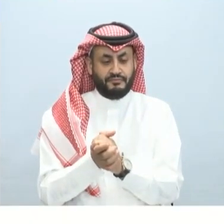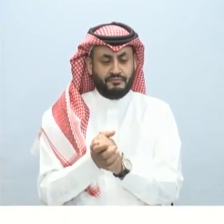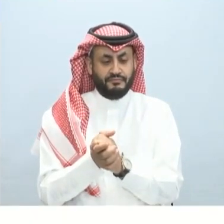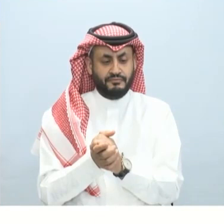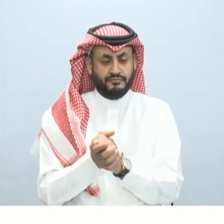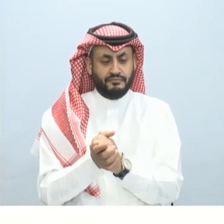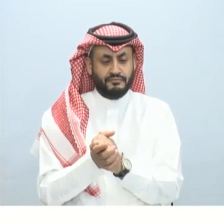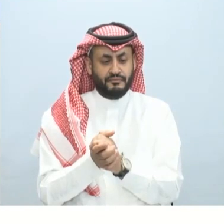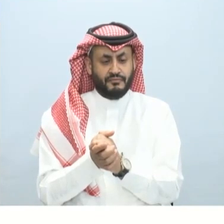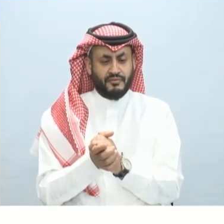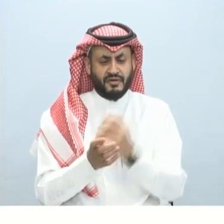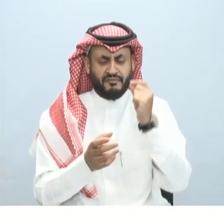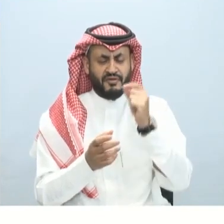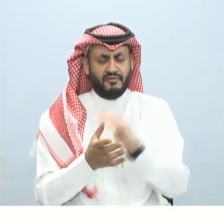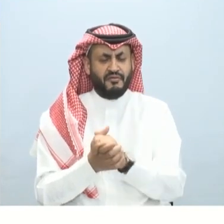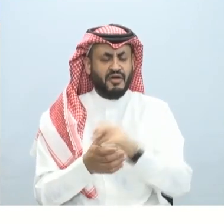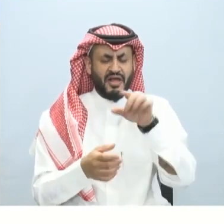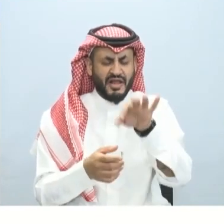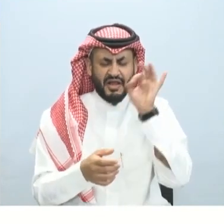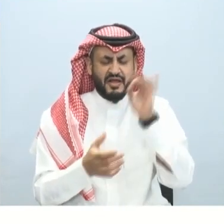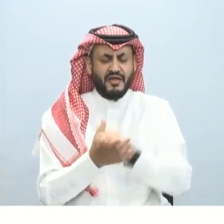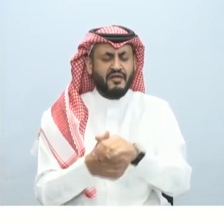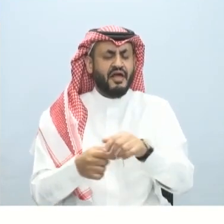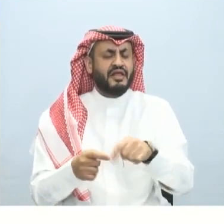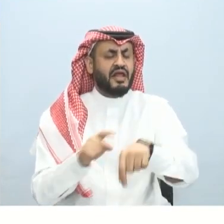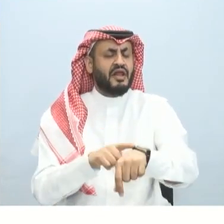number one, to deduct the tense forms from examples.